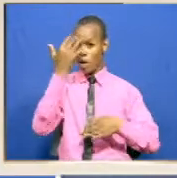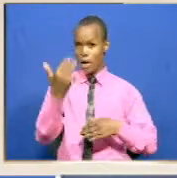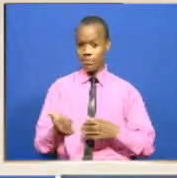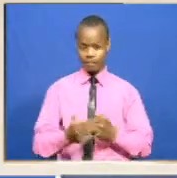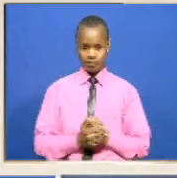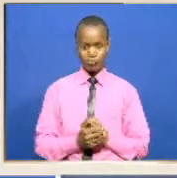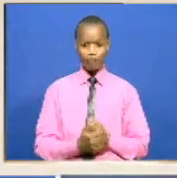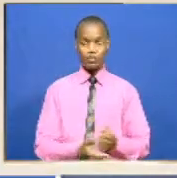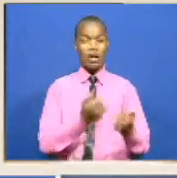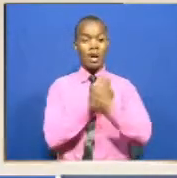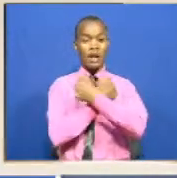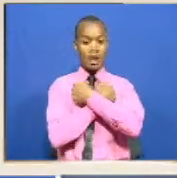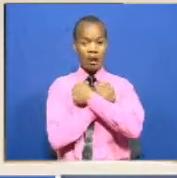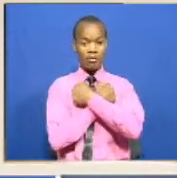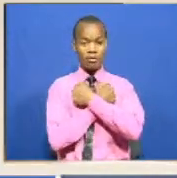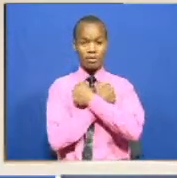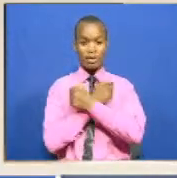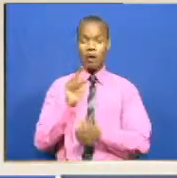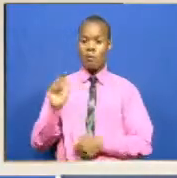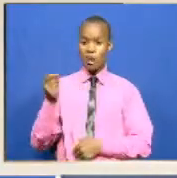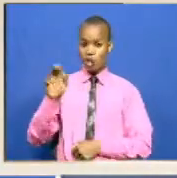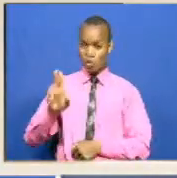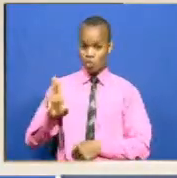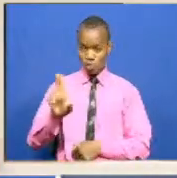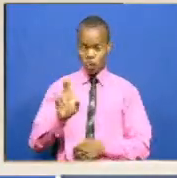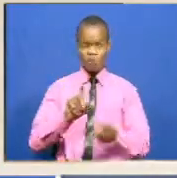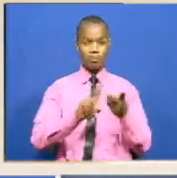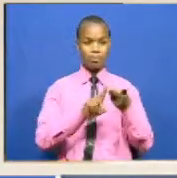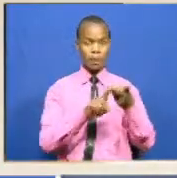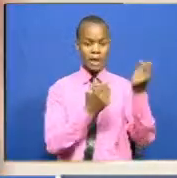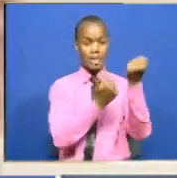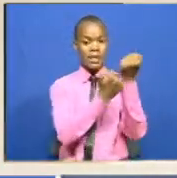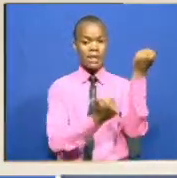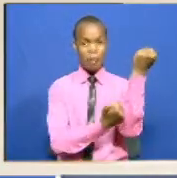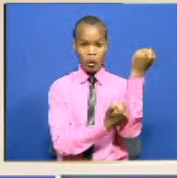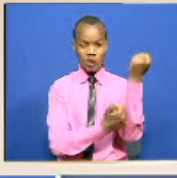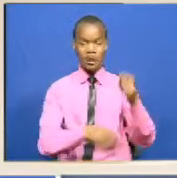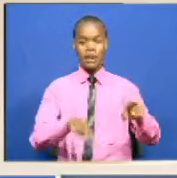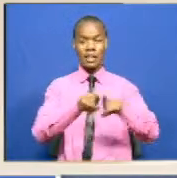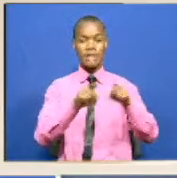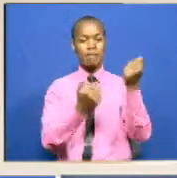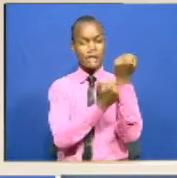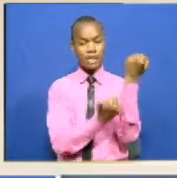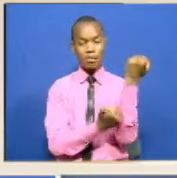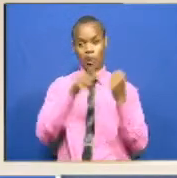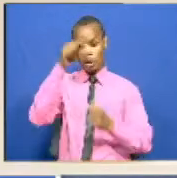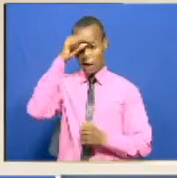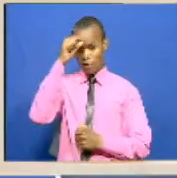uhuru, na tuunge mkono, na tusitoke kwa serikali.